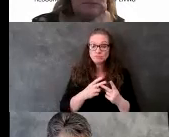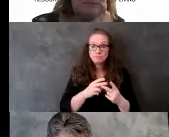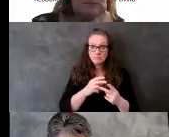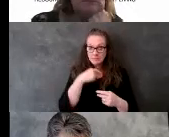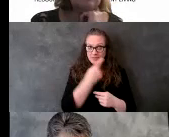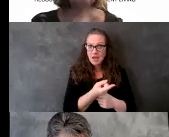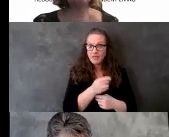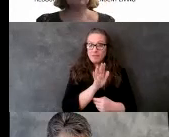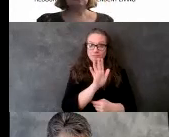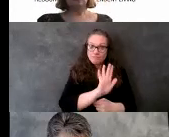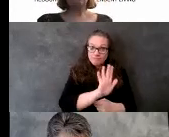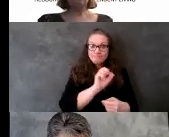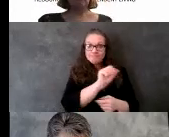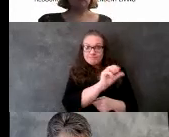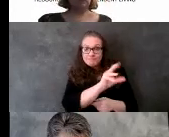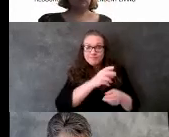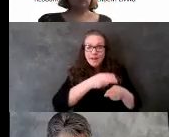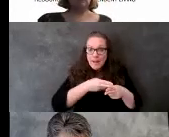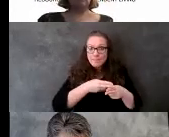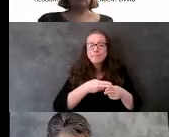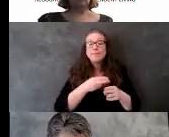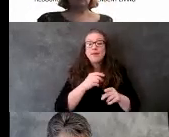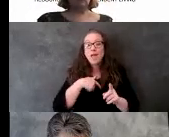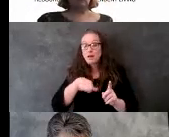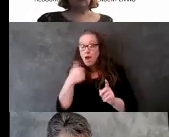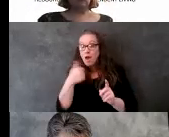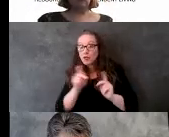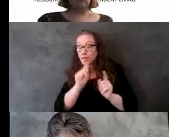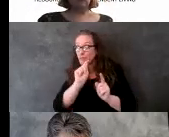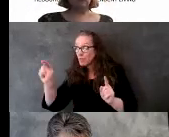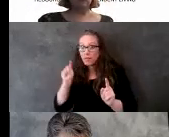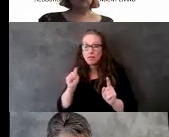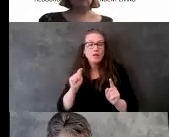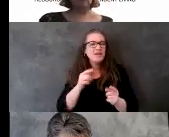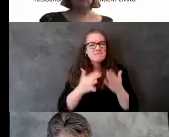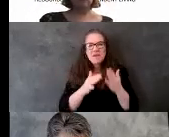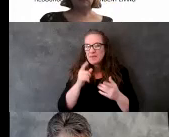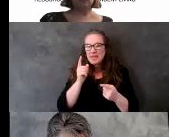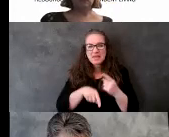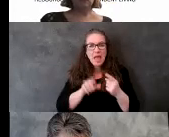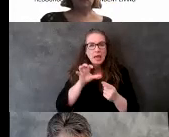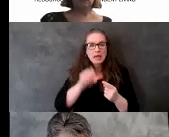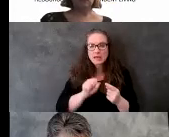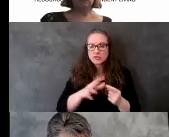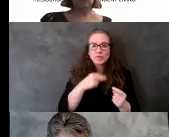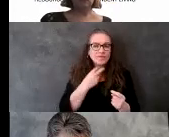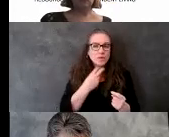greeting them. They may not be able to recognize your voice unless there's somebody that you've worked with for quite some time.